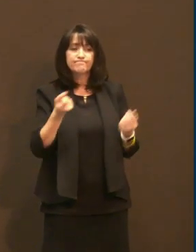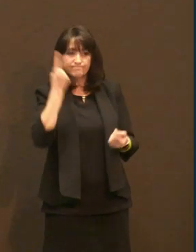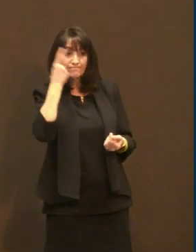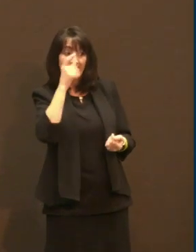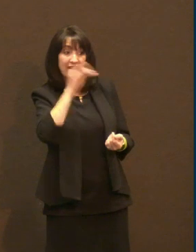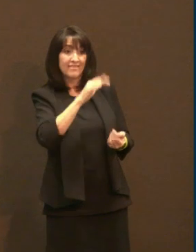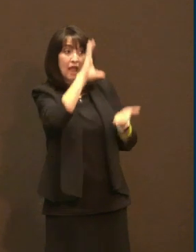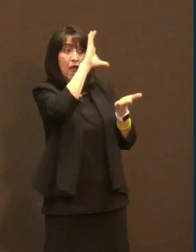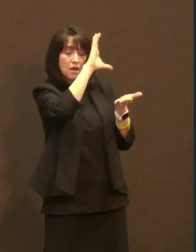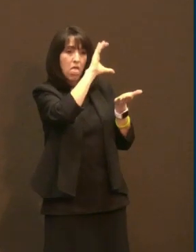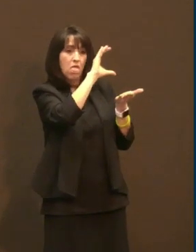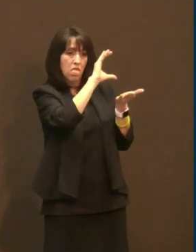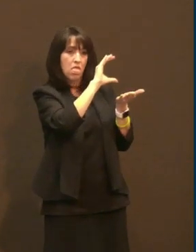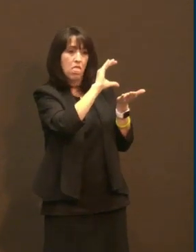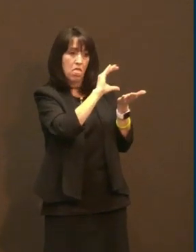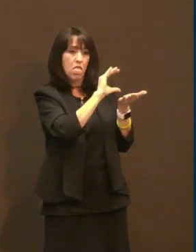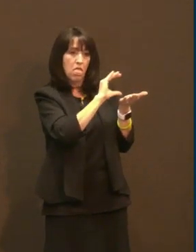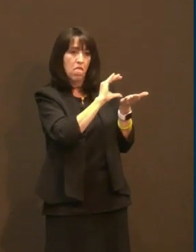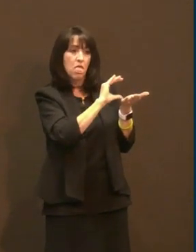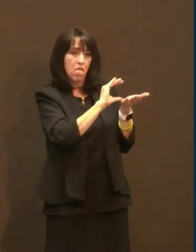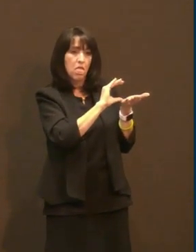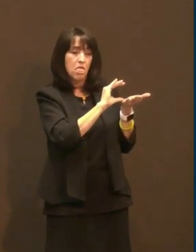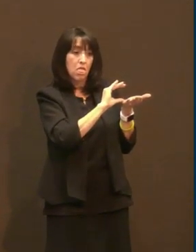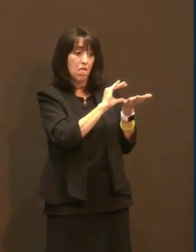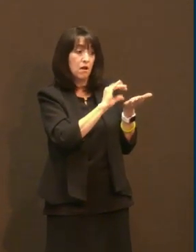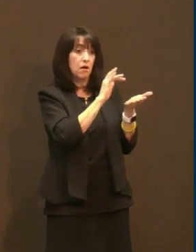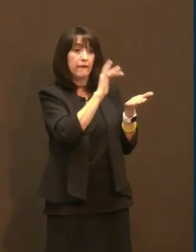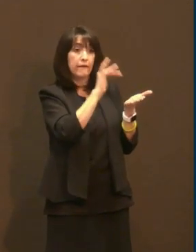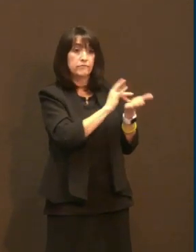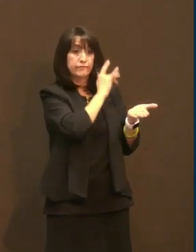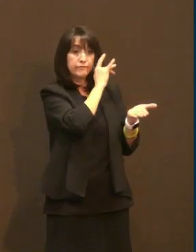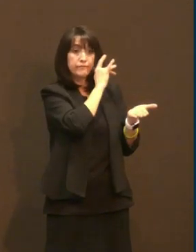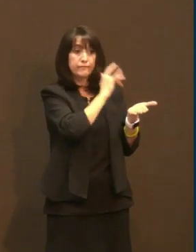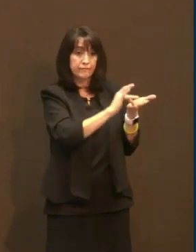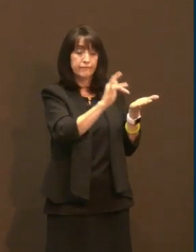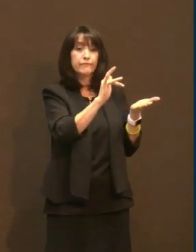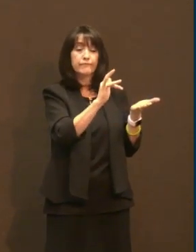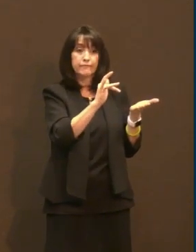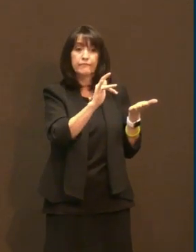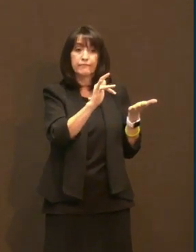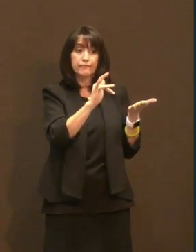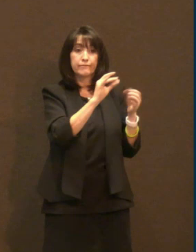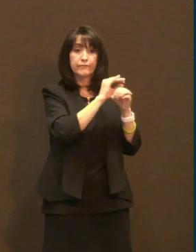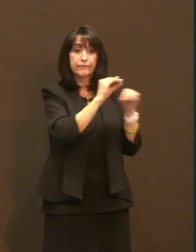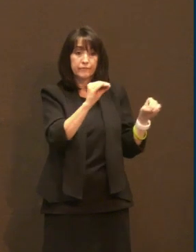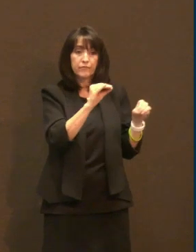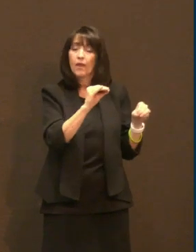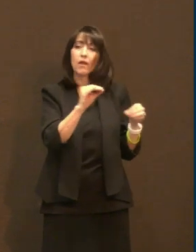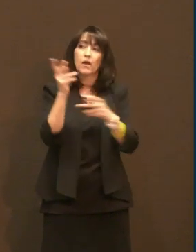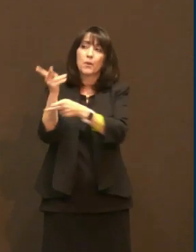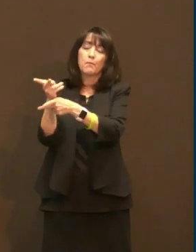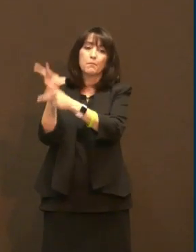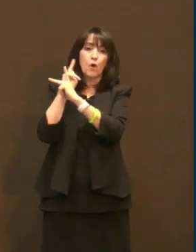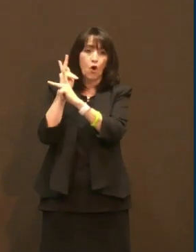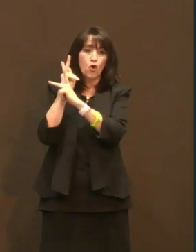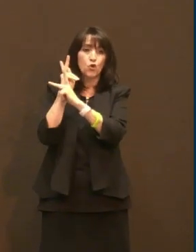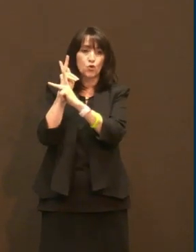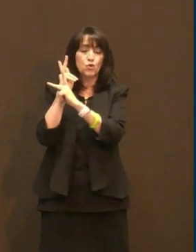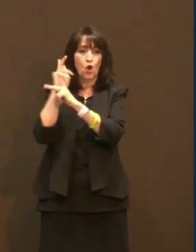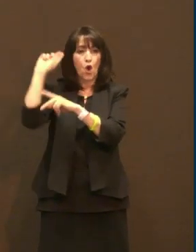empty, we borrow from the federal government, and I expect that will be the case